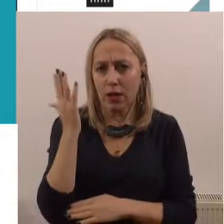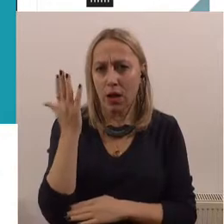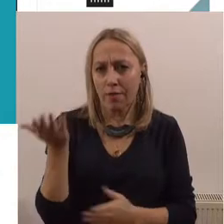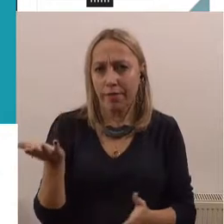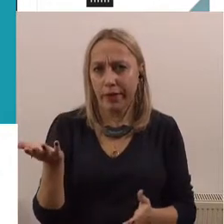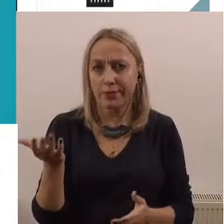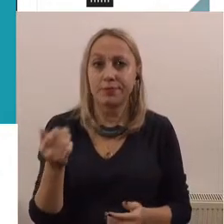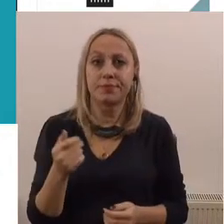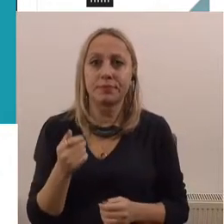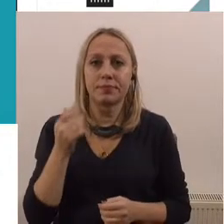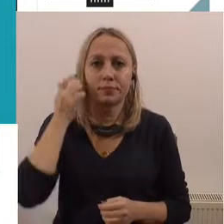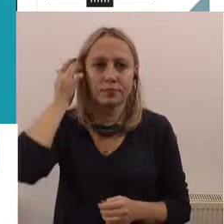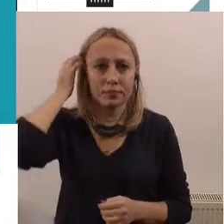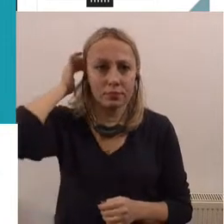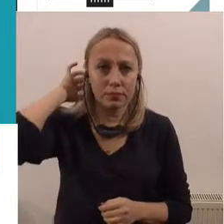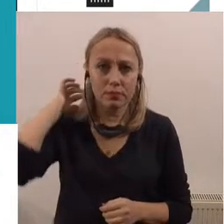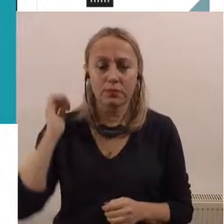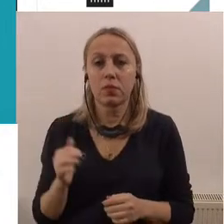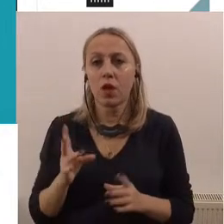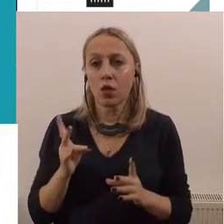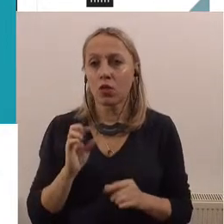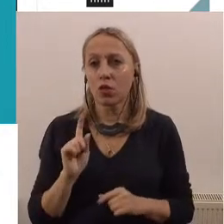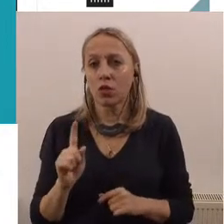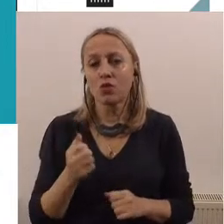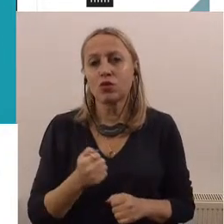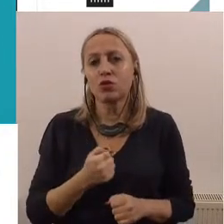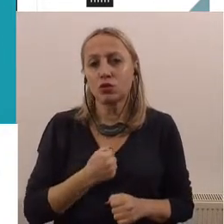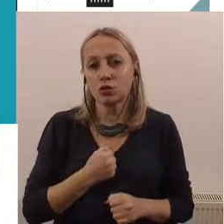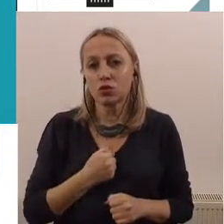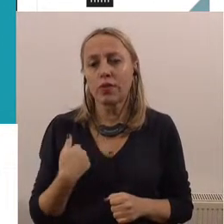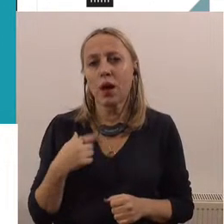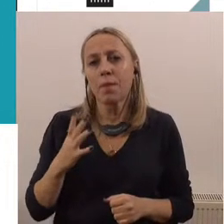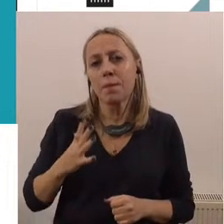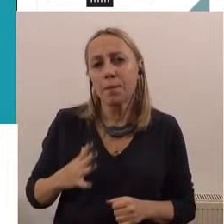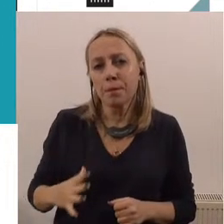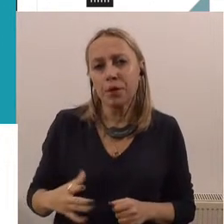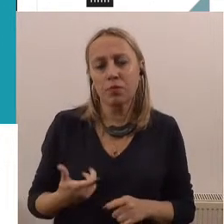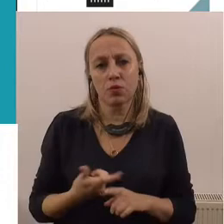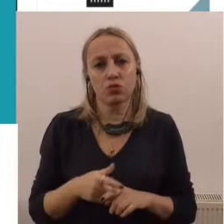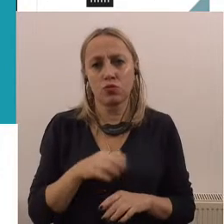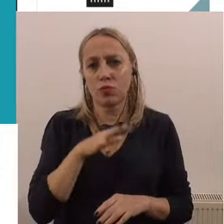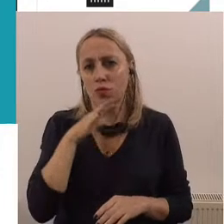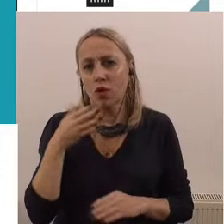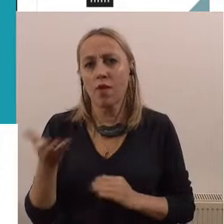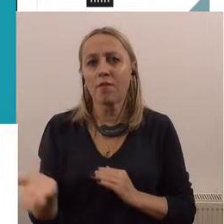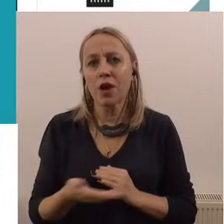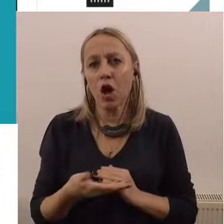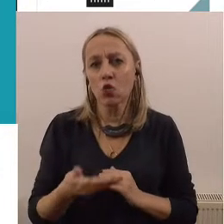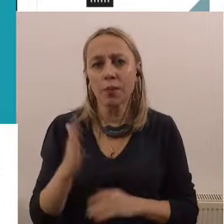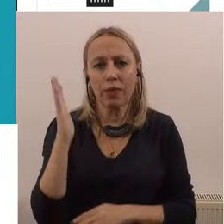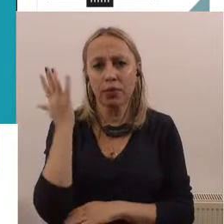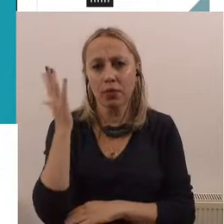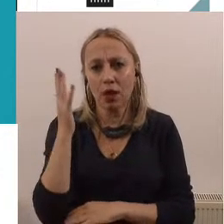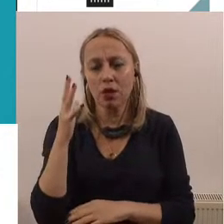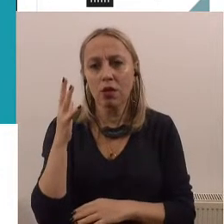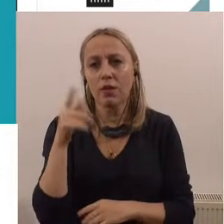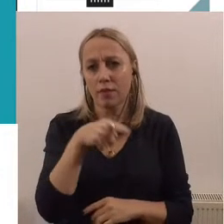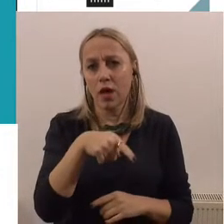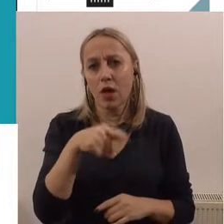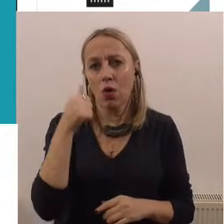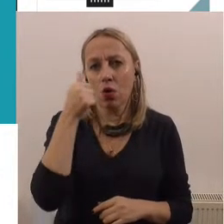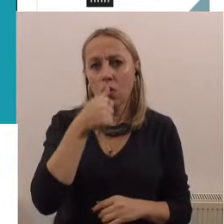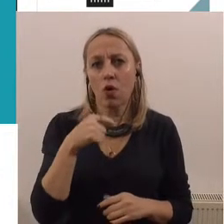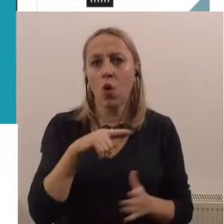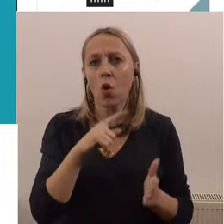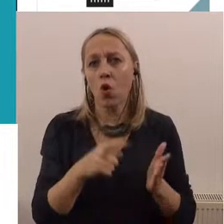of a massive cutting trees in the cities. So also a lot of trees were cut in